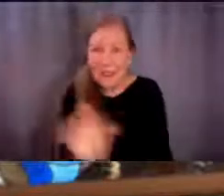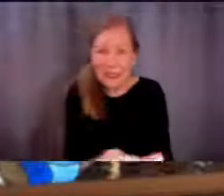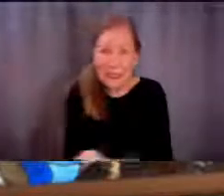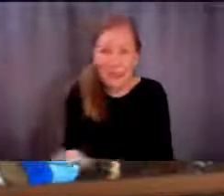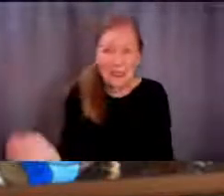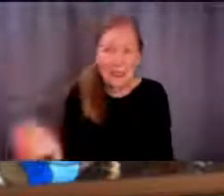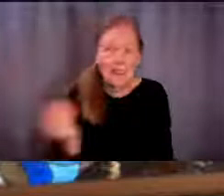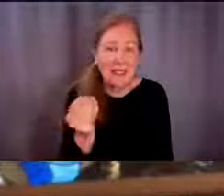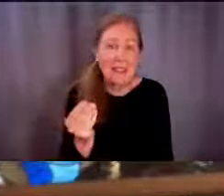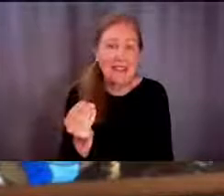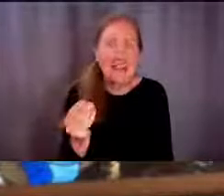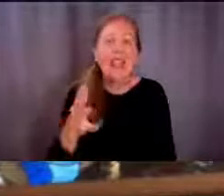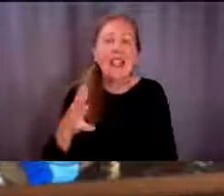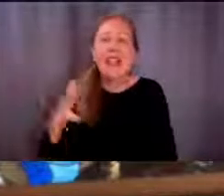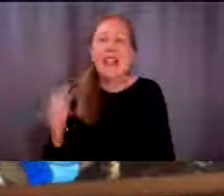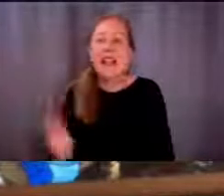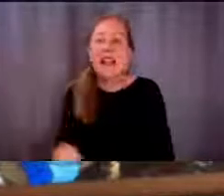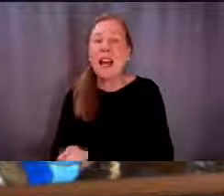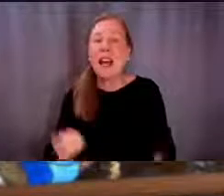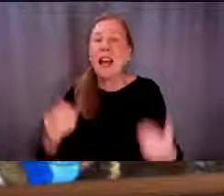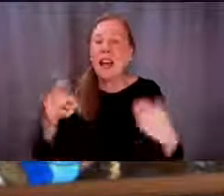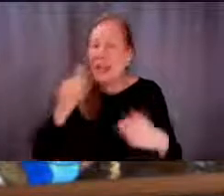strength. He will lift